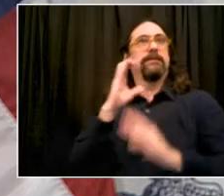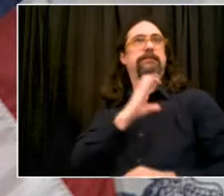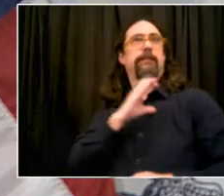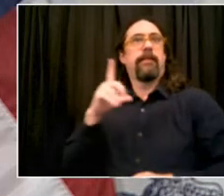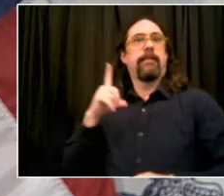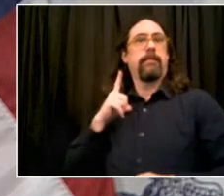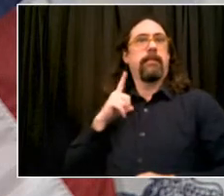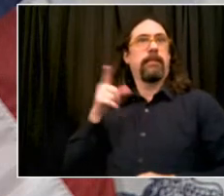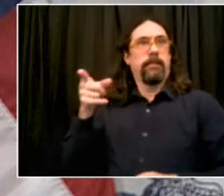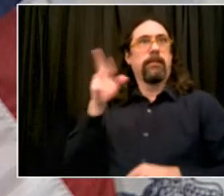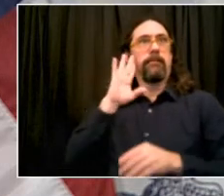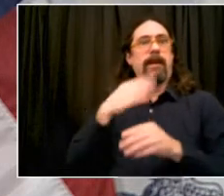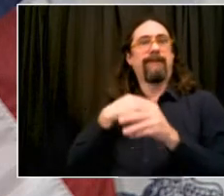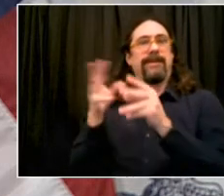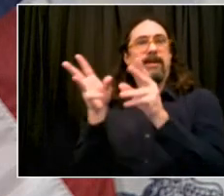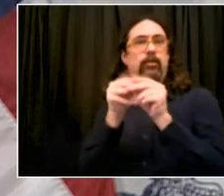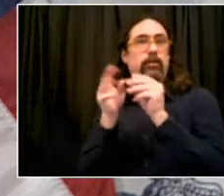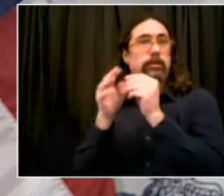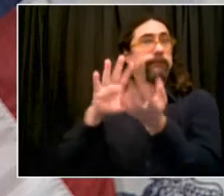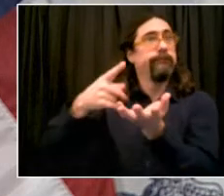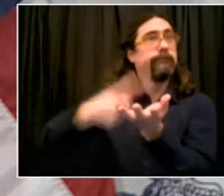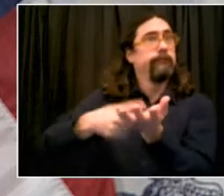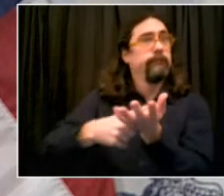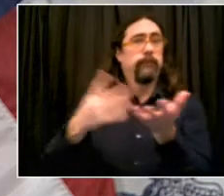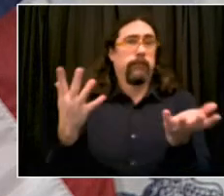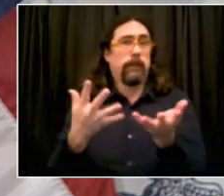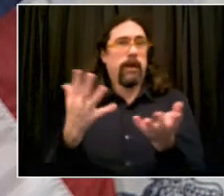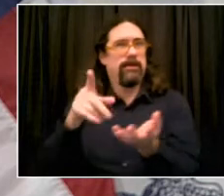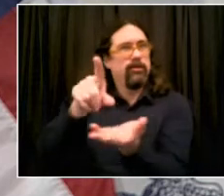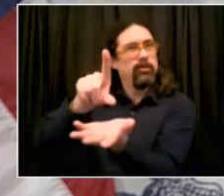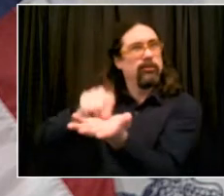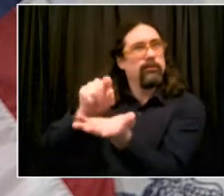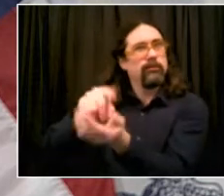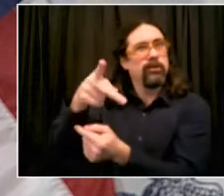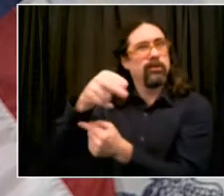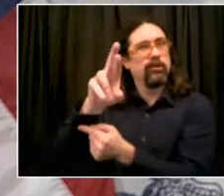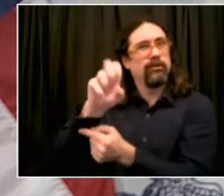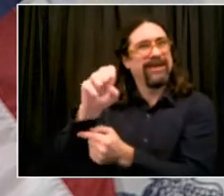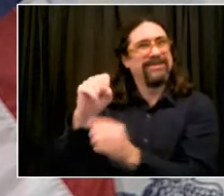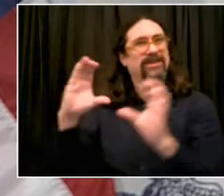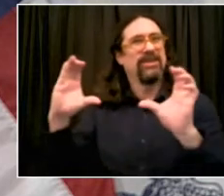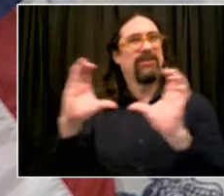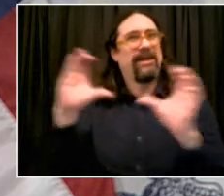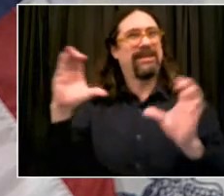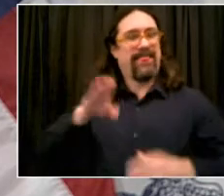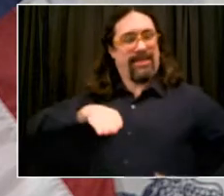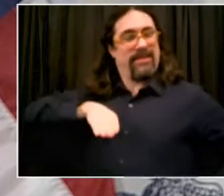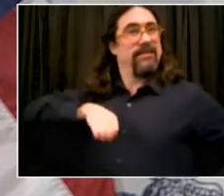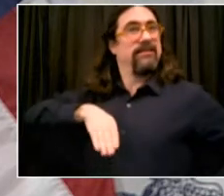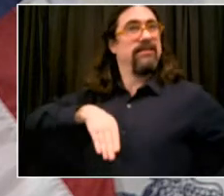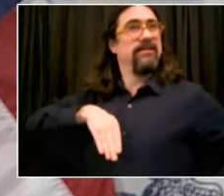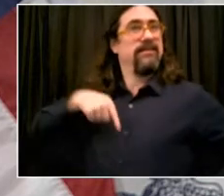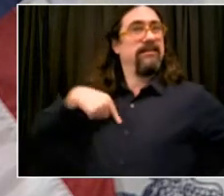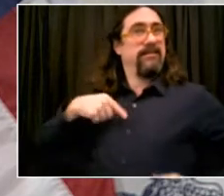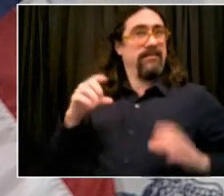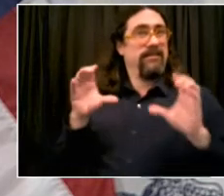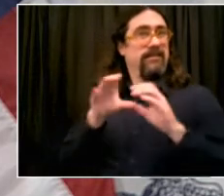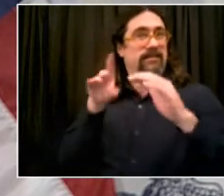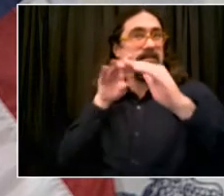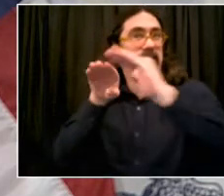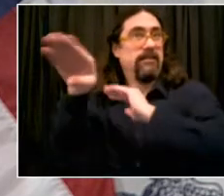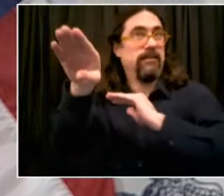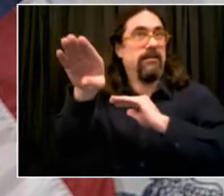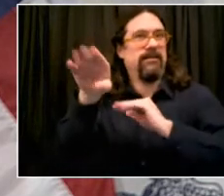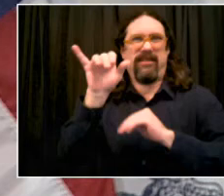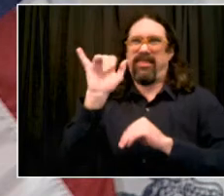going forward. It's a very important process, has to be done the right way. I believe it is the right time to move that function from